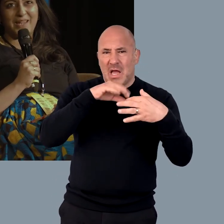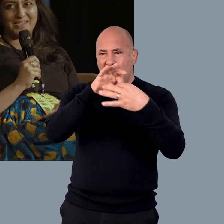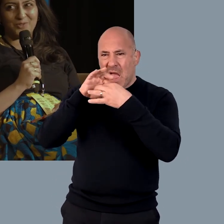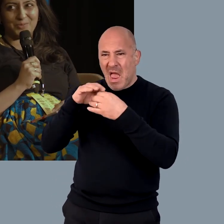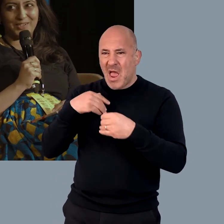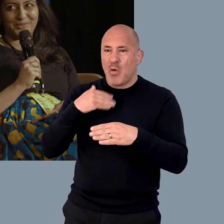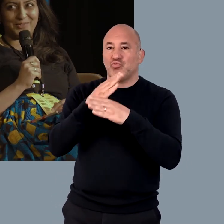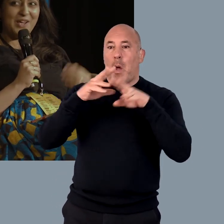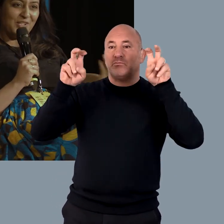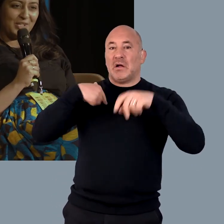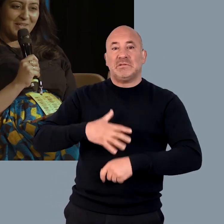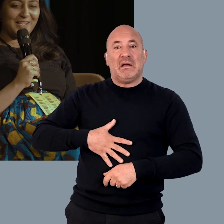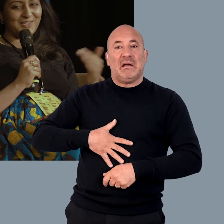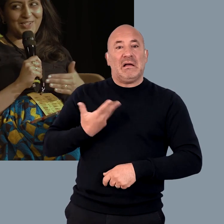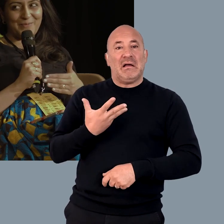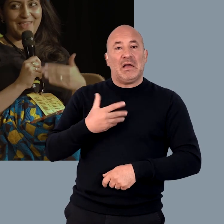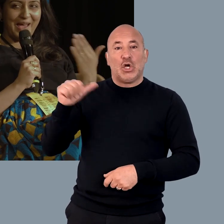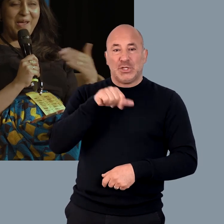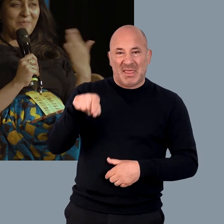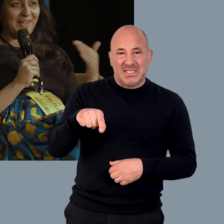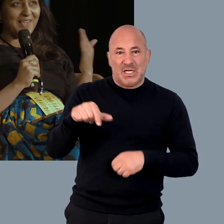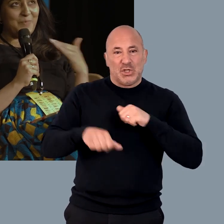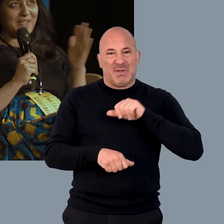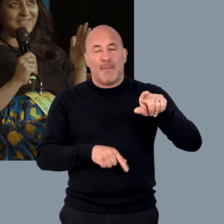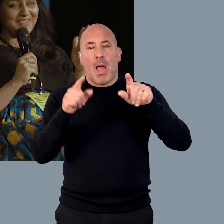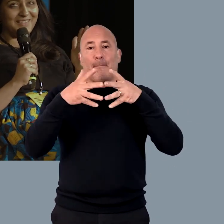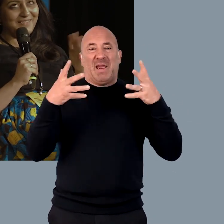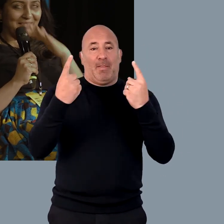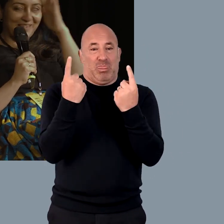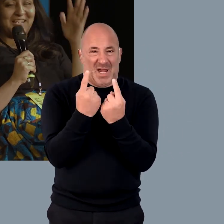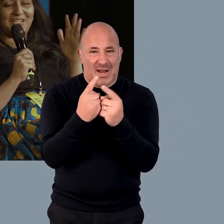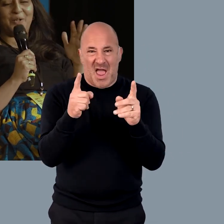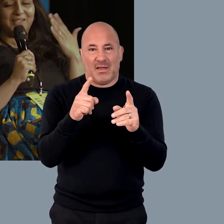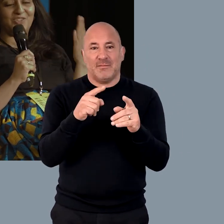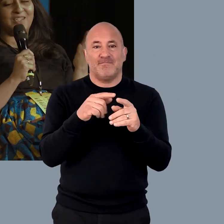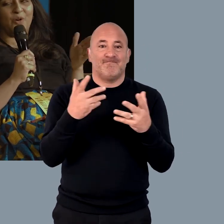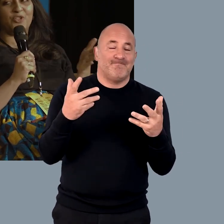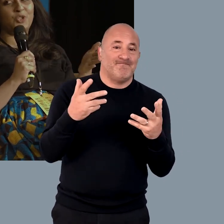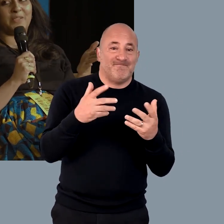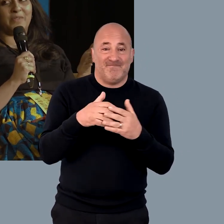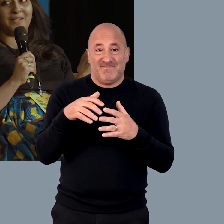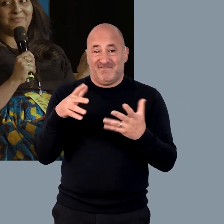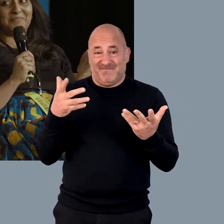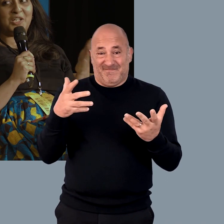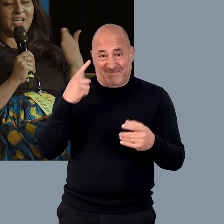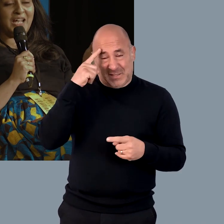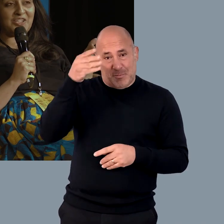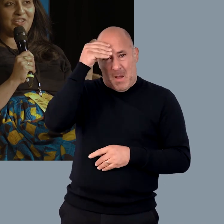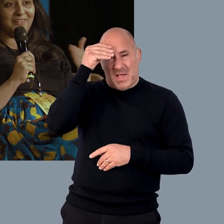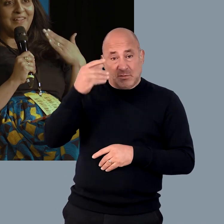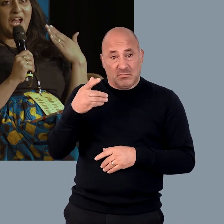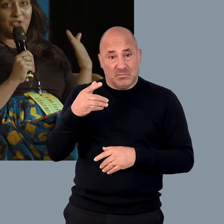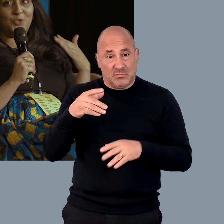get together, we're like, we hate our job titles. Should it be this? Should it be that? But then I think the biggest thing to take away is just to get on and do something. Yeah. So